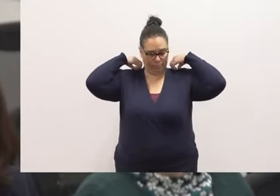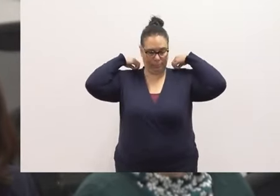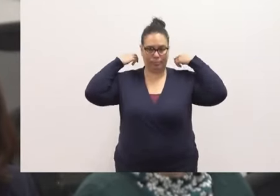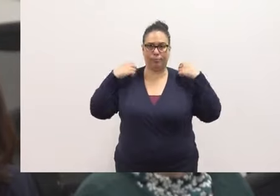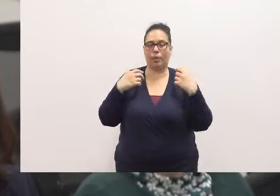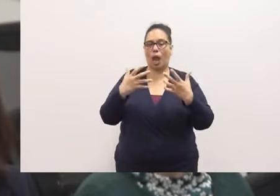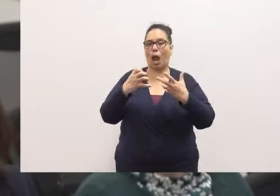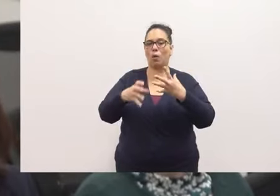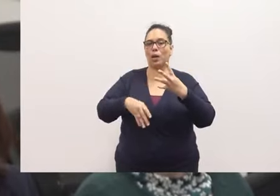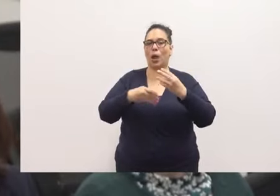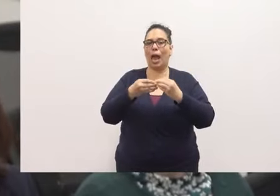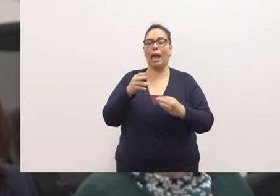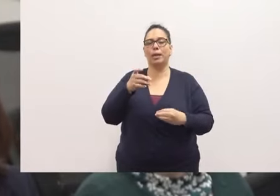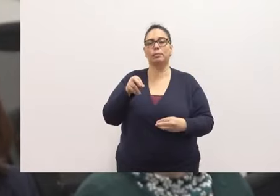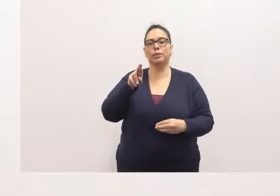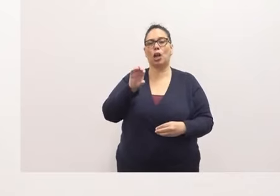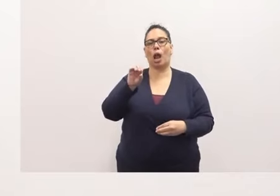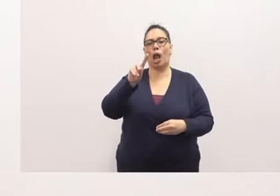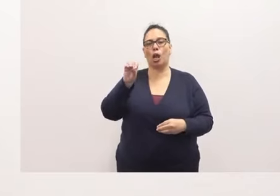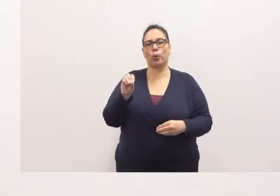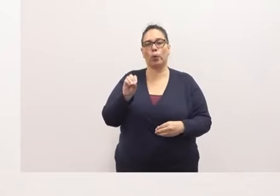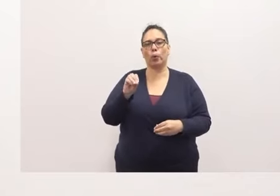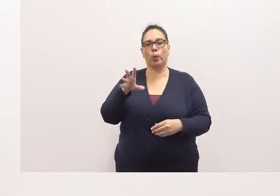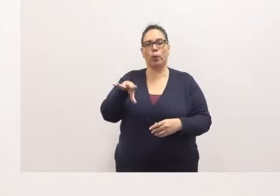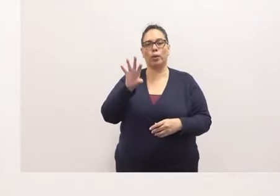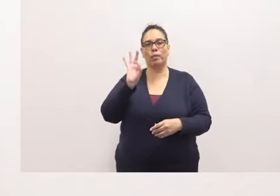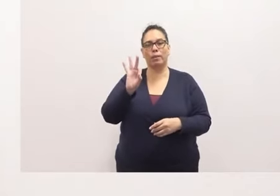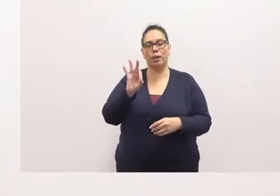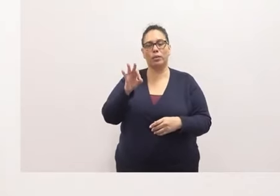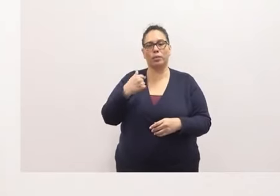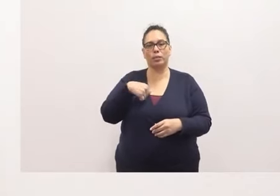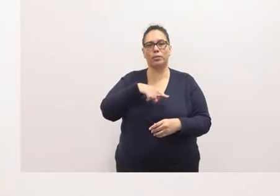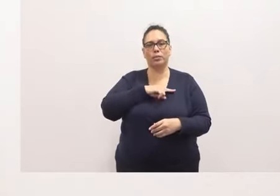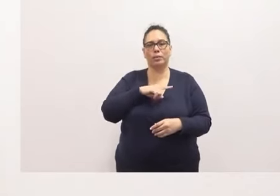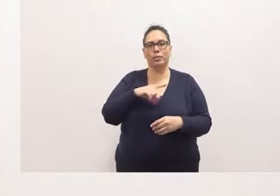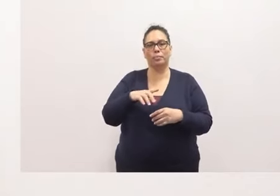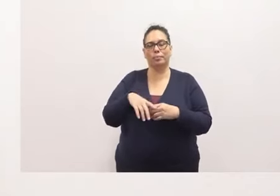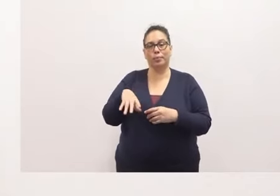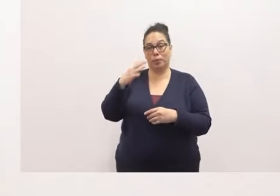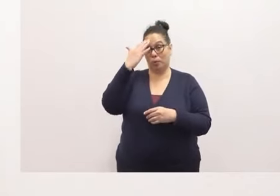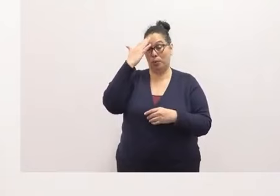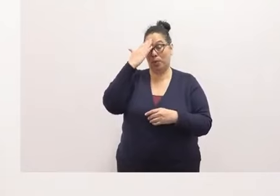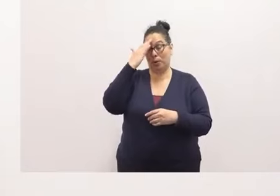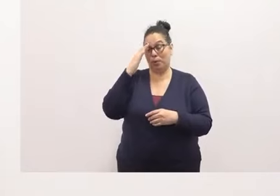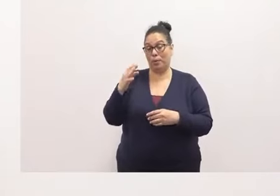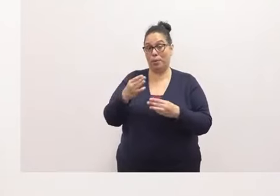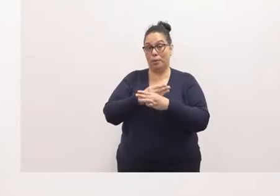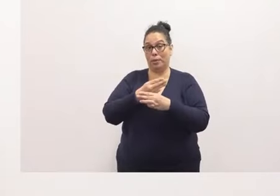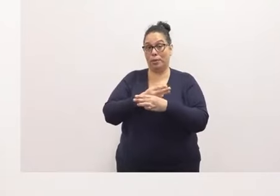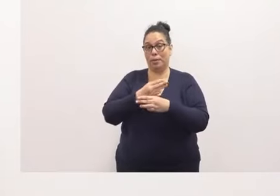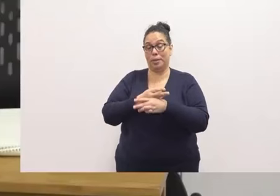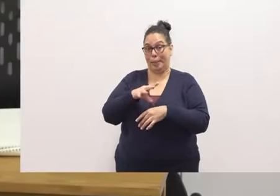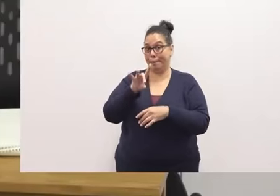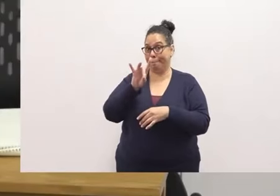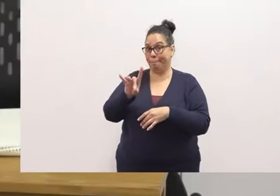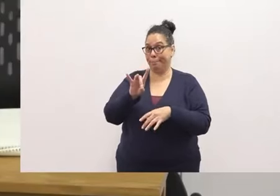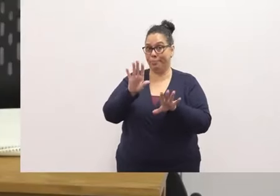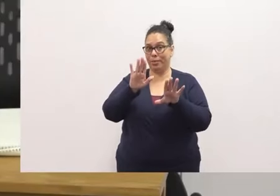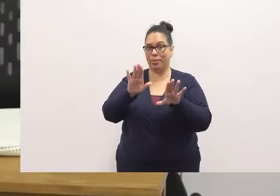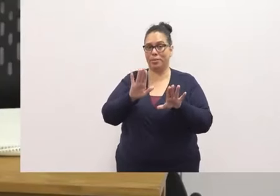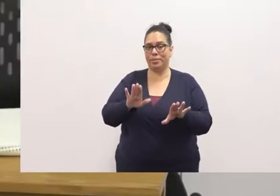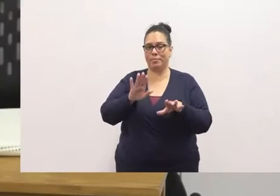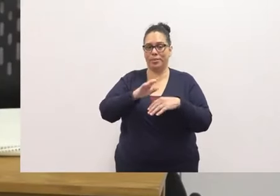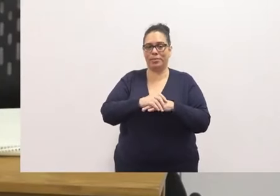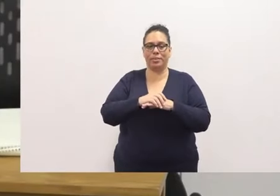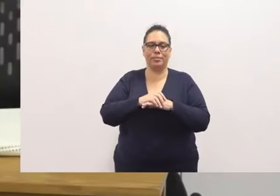What I'd like to add, Mr. Otto, also is that we have found that, you know, just so we know, Math 8 is a grade level standard that a lot of our schools, when Common